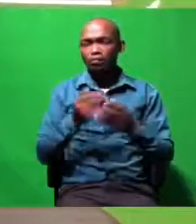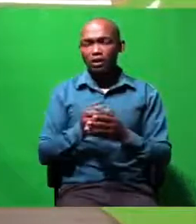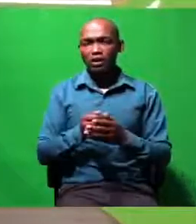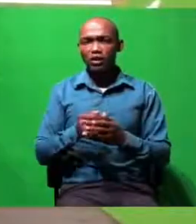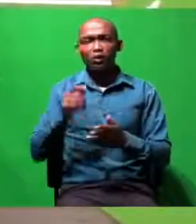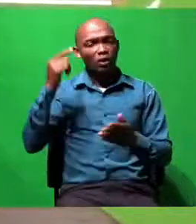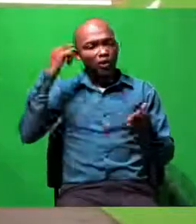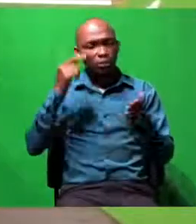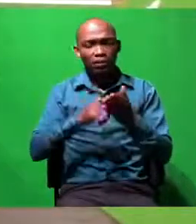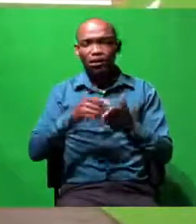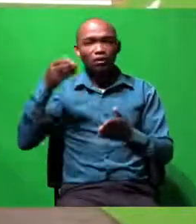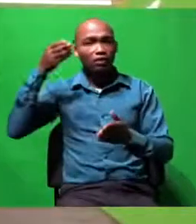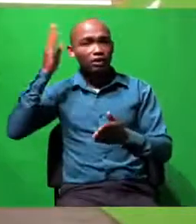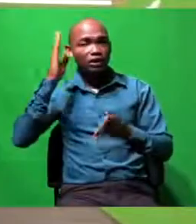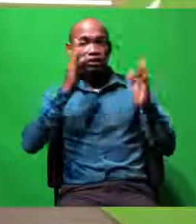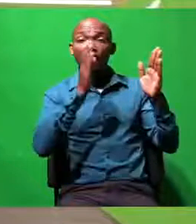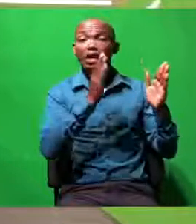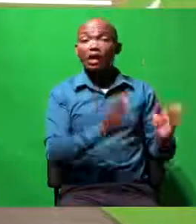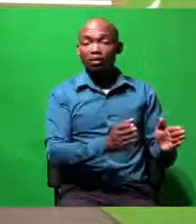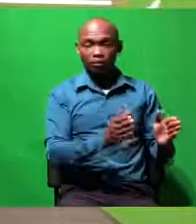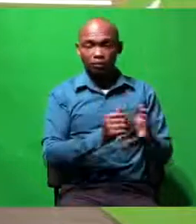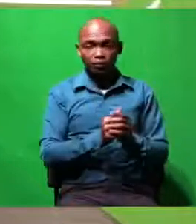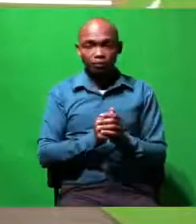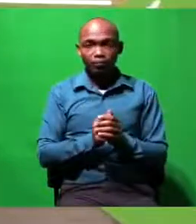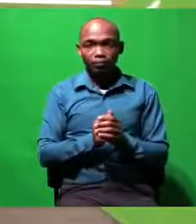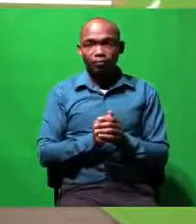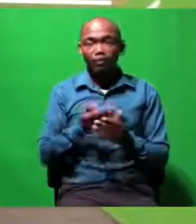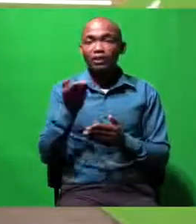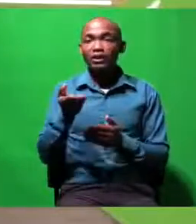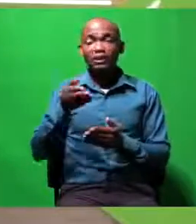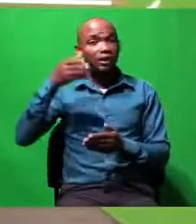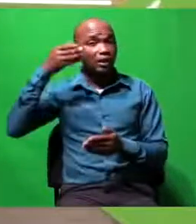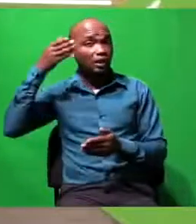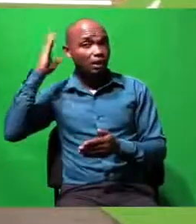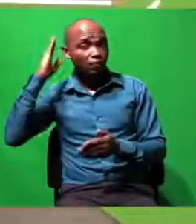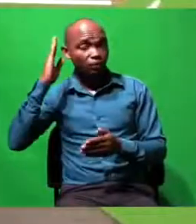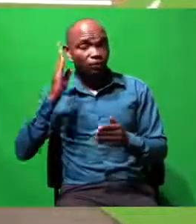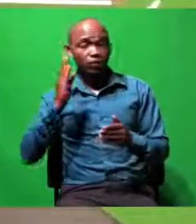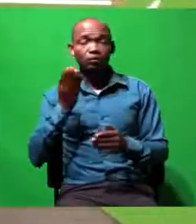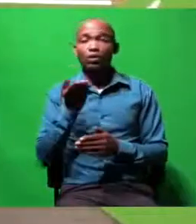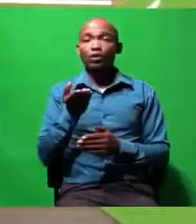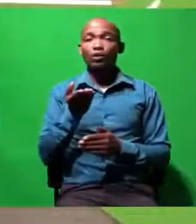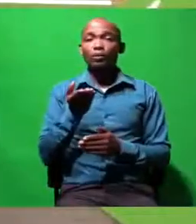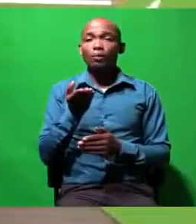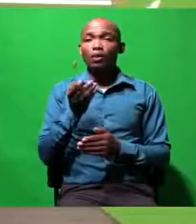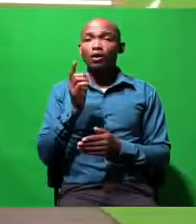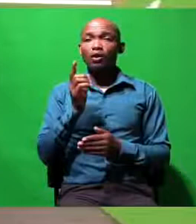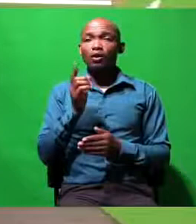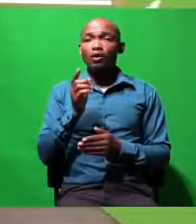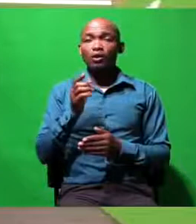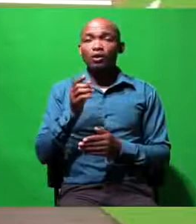is central government? Central government is the government which